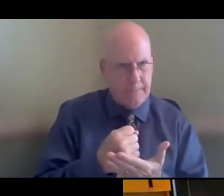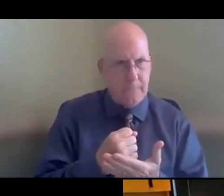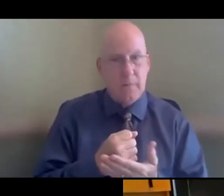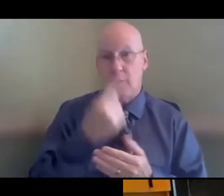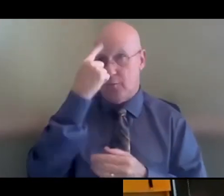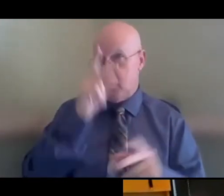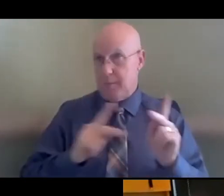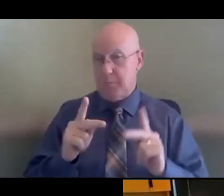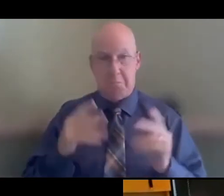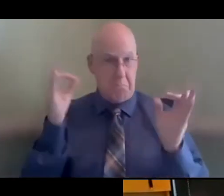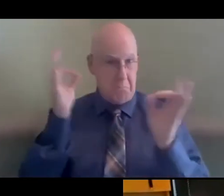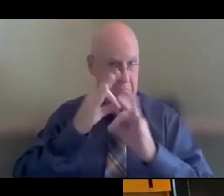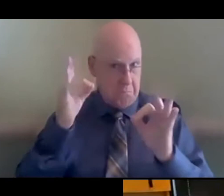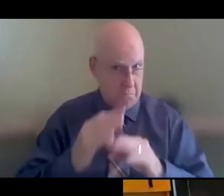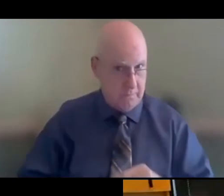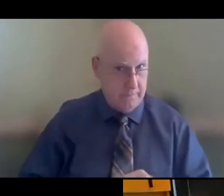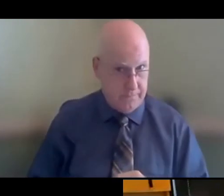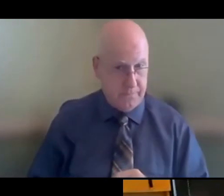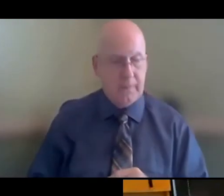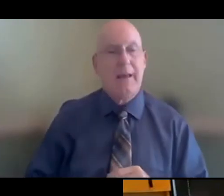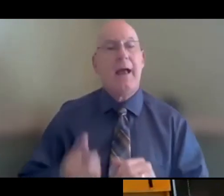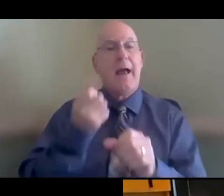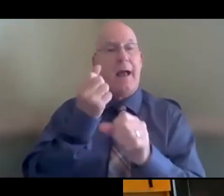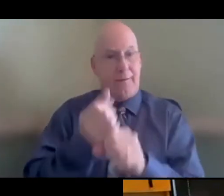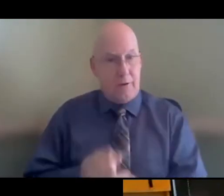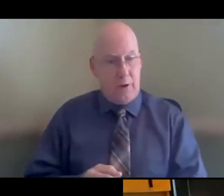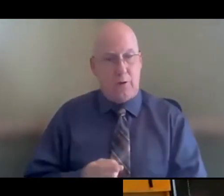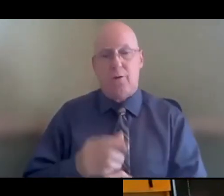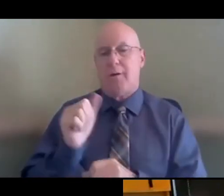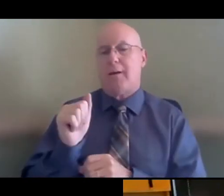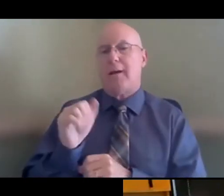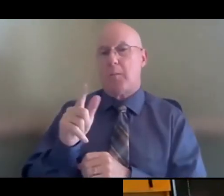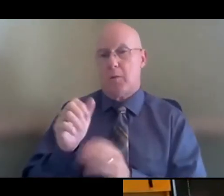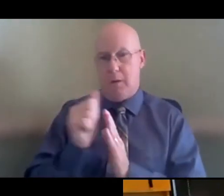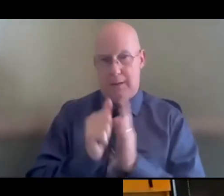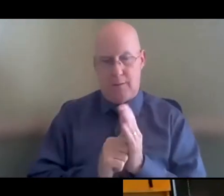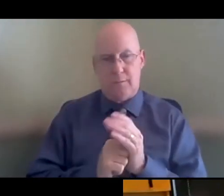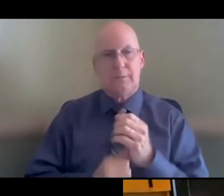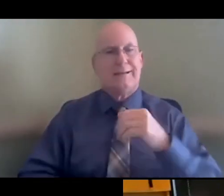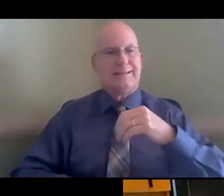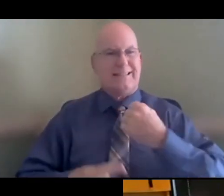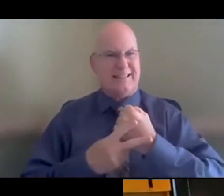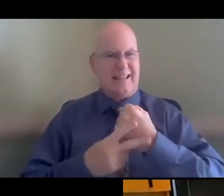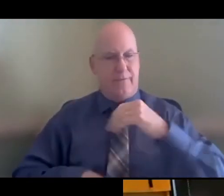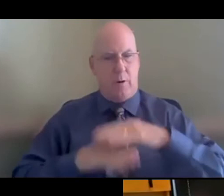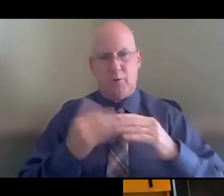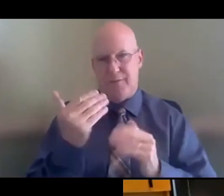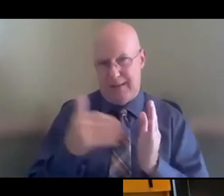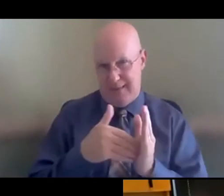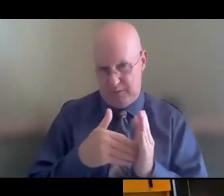that are unaware, so each in an Enable account, you can save up to $15,000. So from